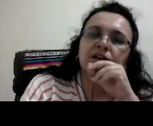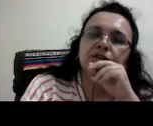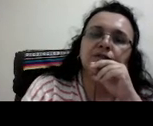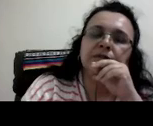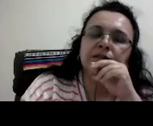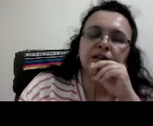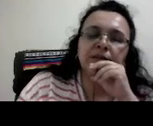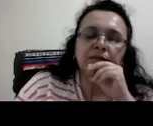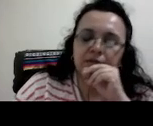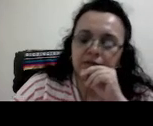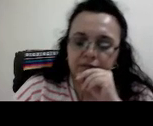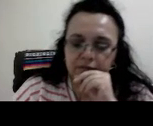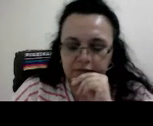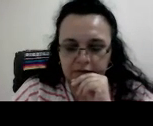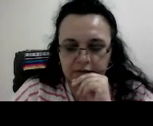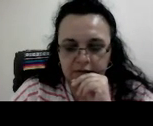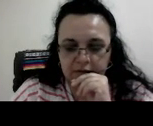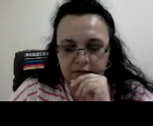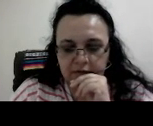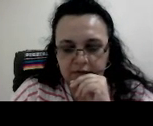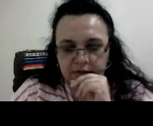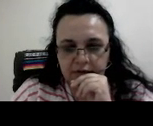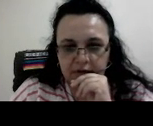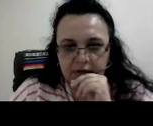Stephanie? Are you from San Salvador?